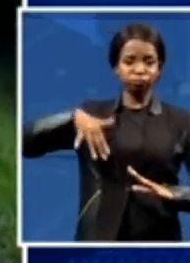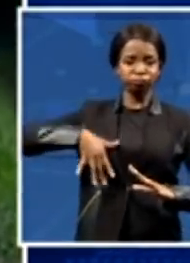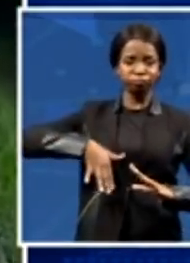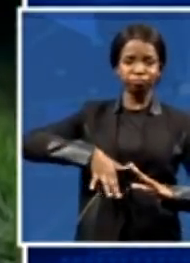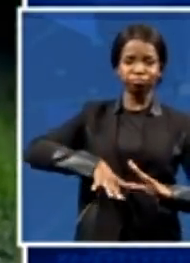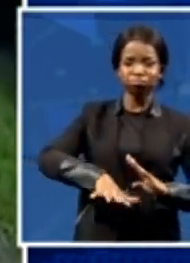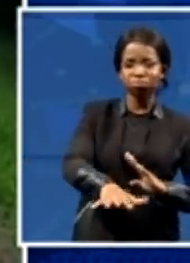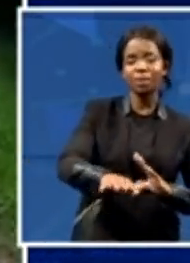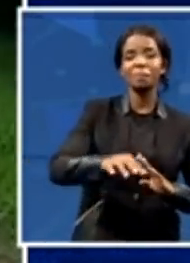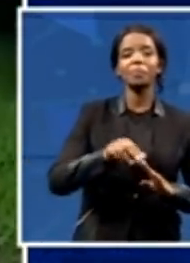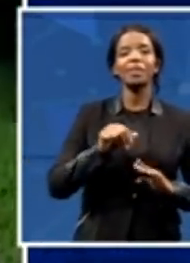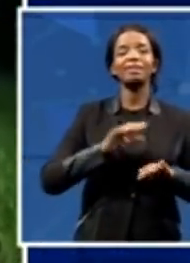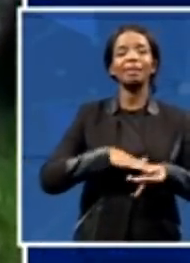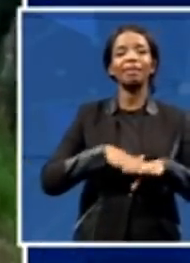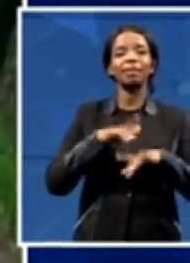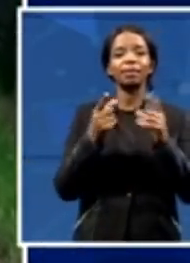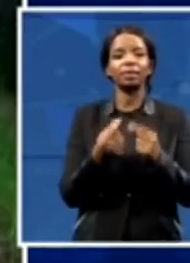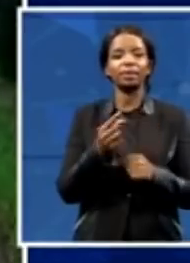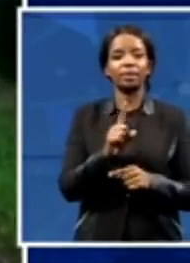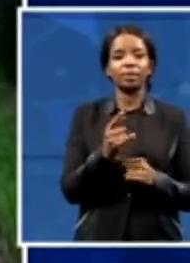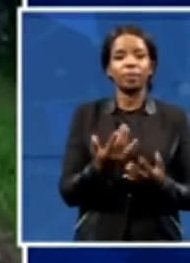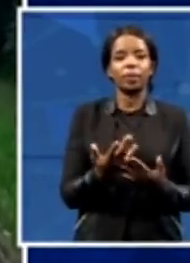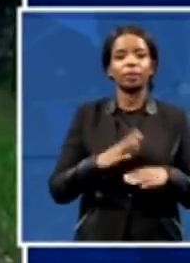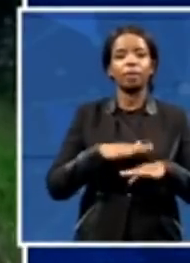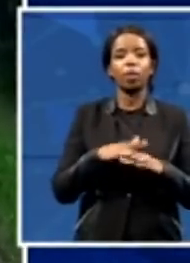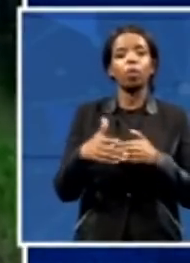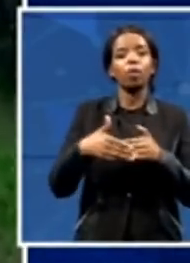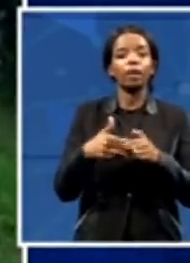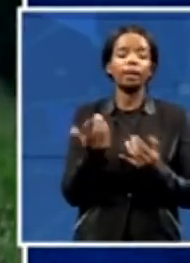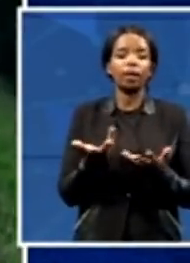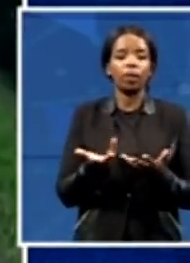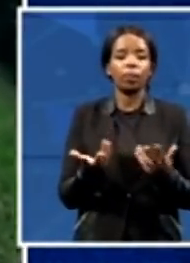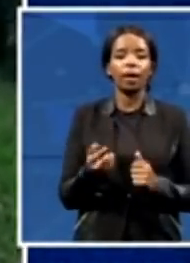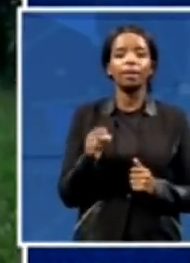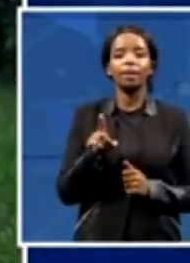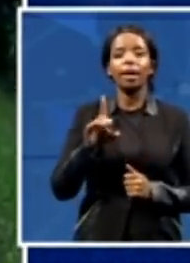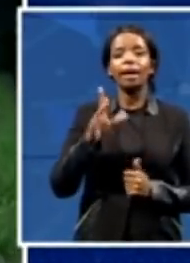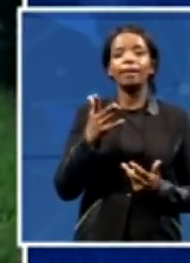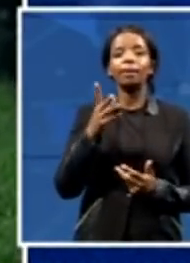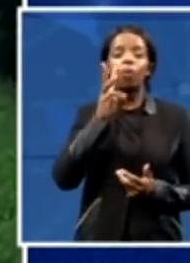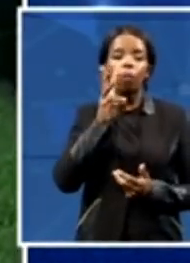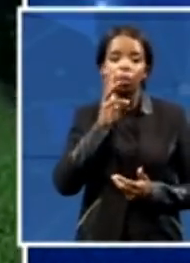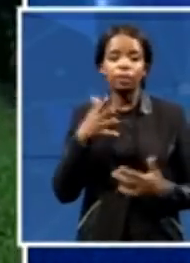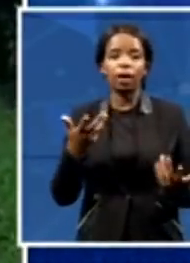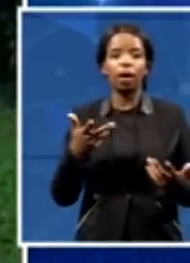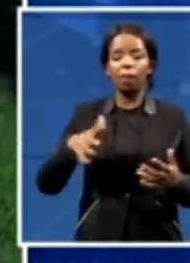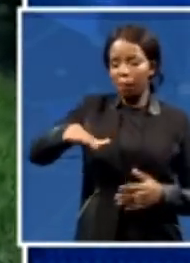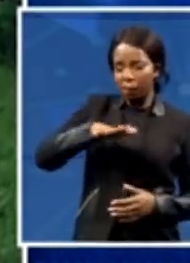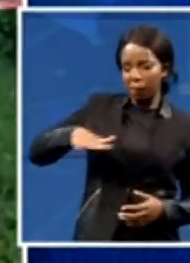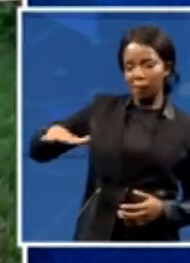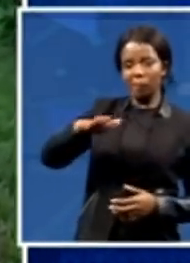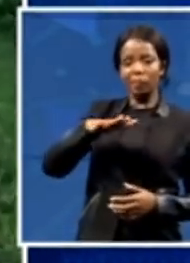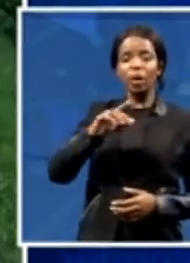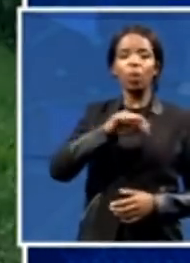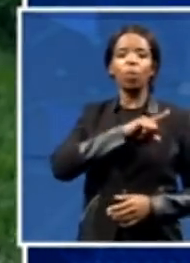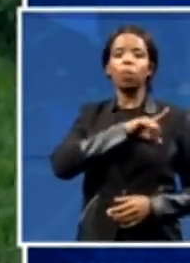just alongside the dams as well as streams and rivers, because not only Umgeni, also other big